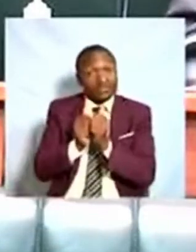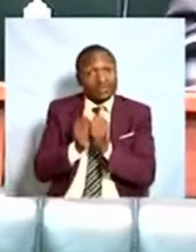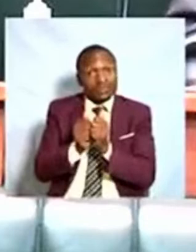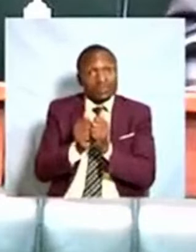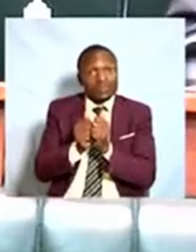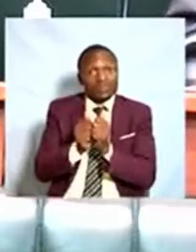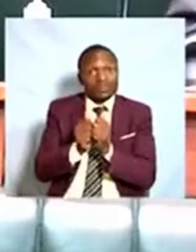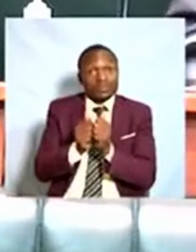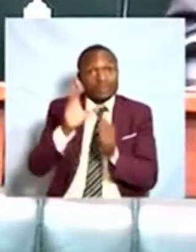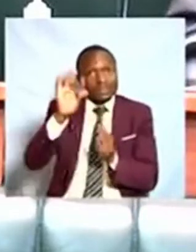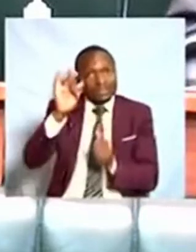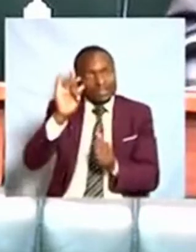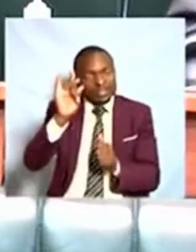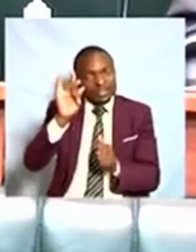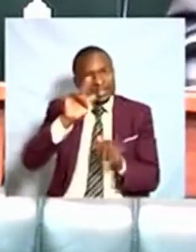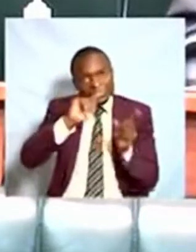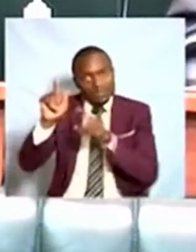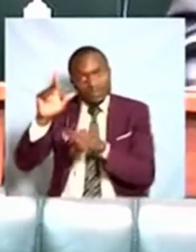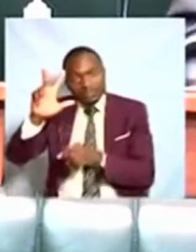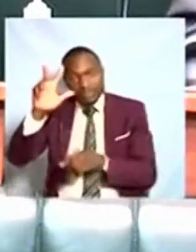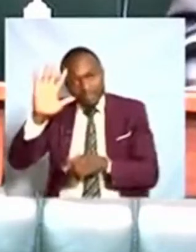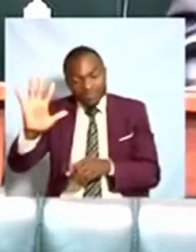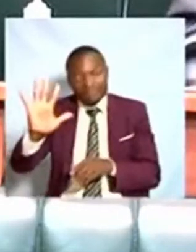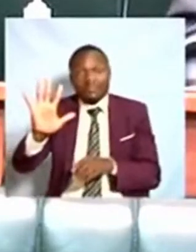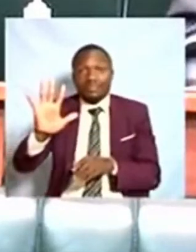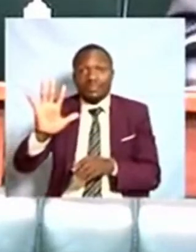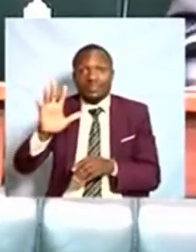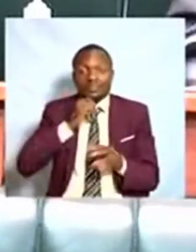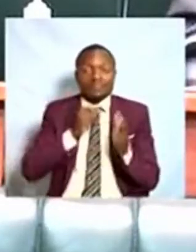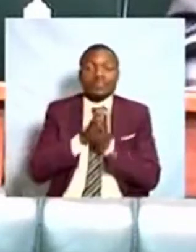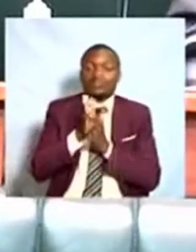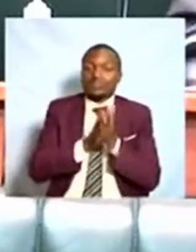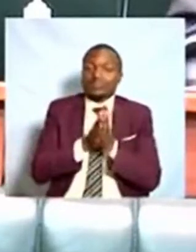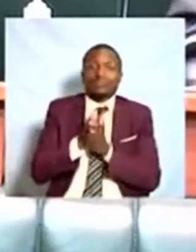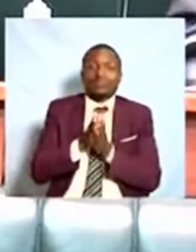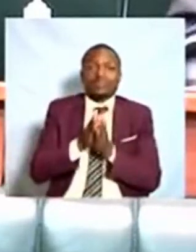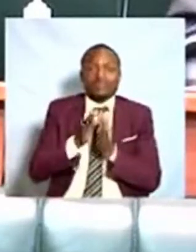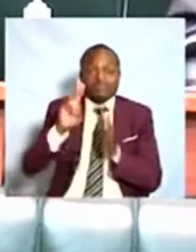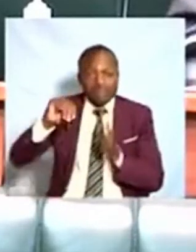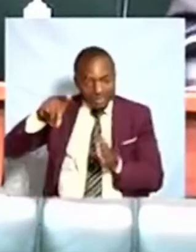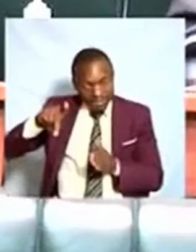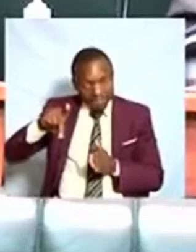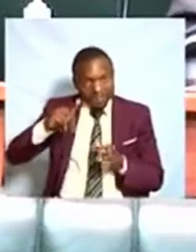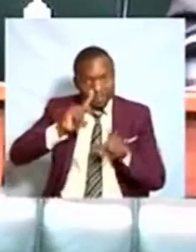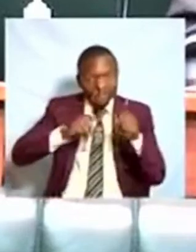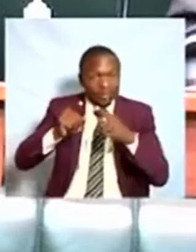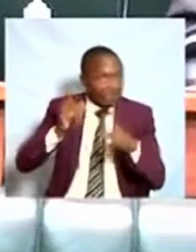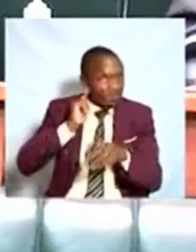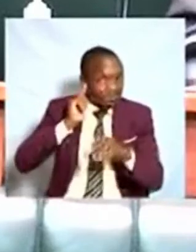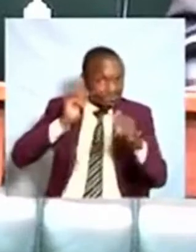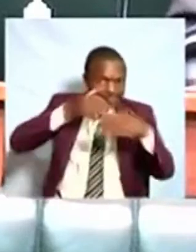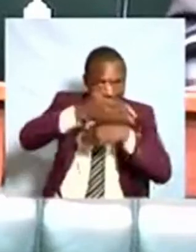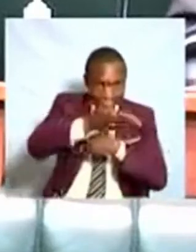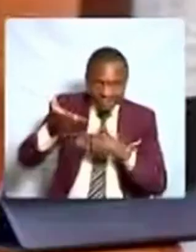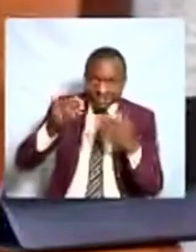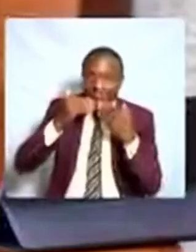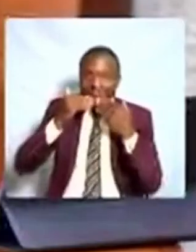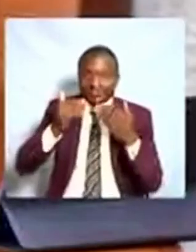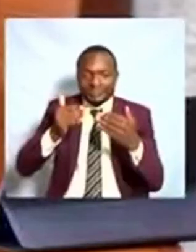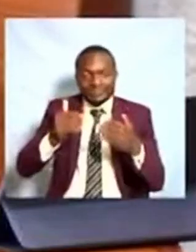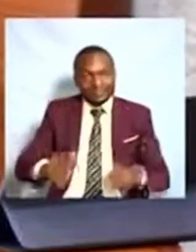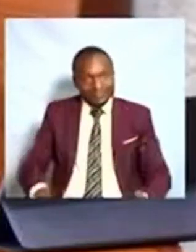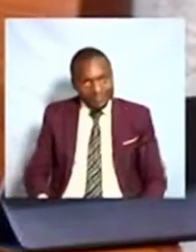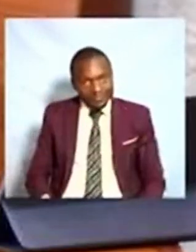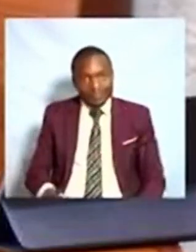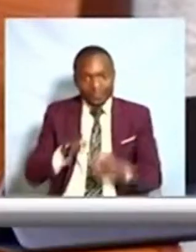to 35, Madam Speaker. Thank you very much. For the interest of the Member of Parliament and the people listening out there. Thank you.